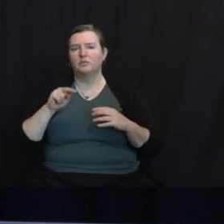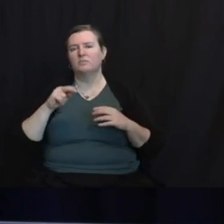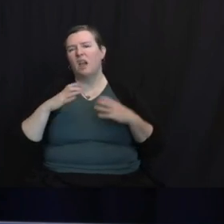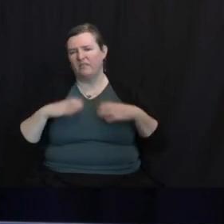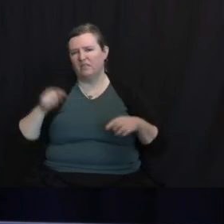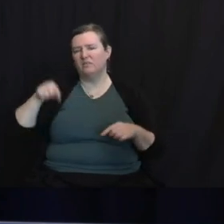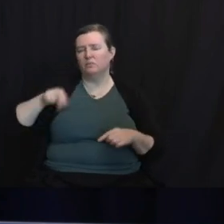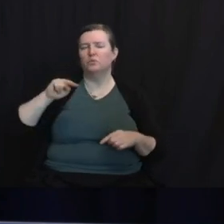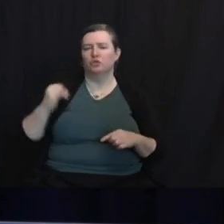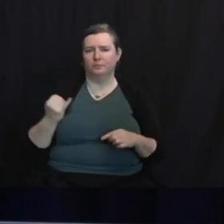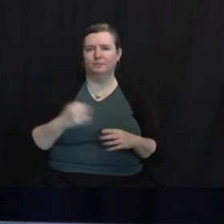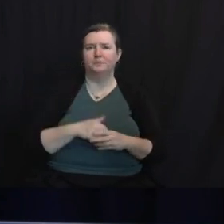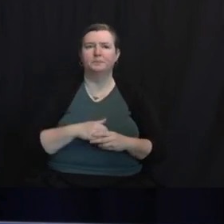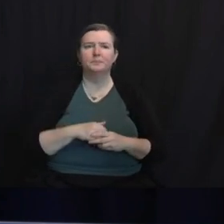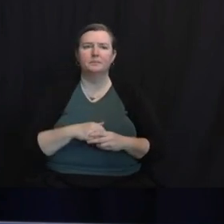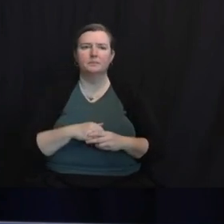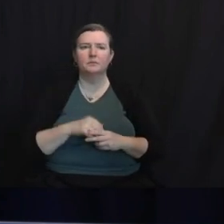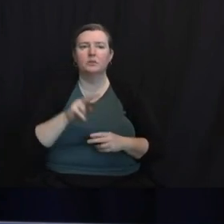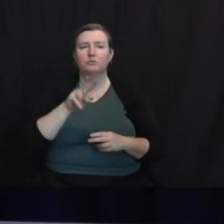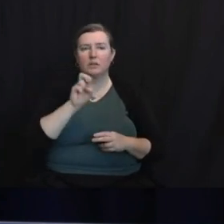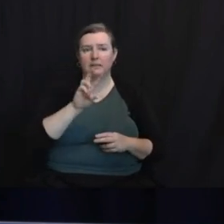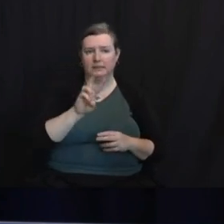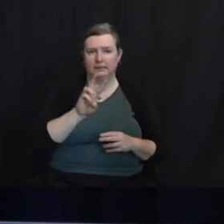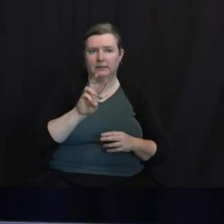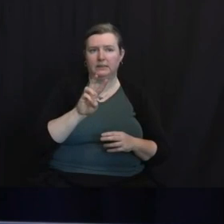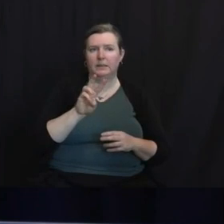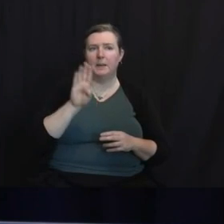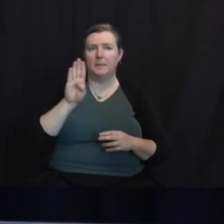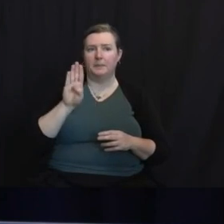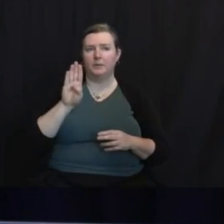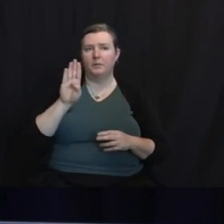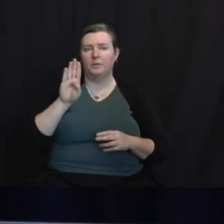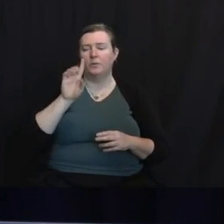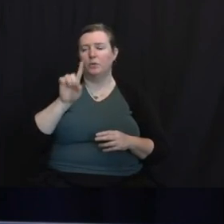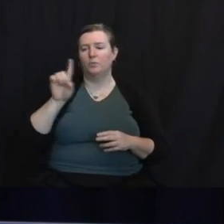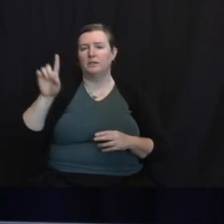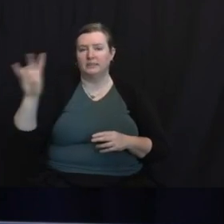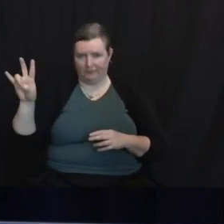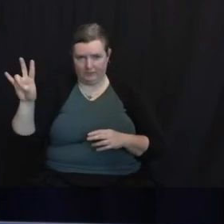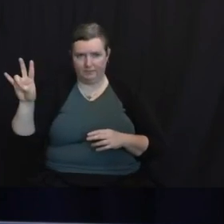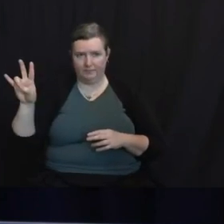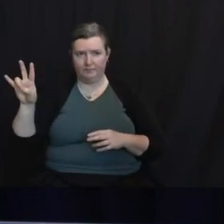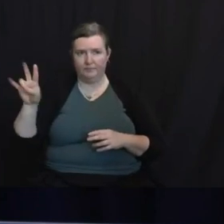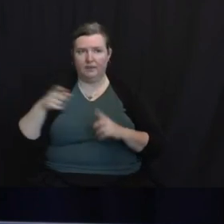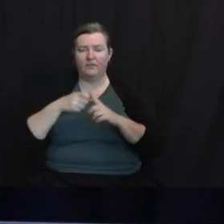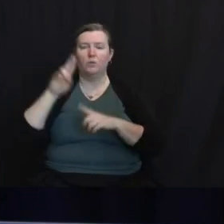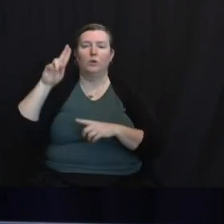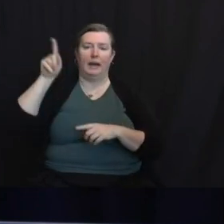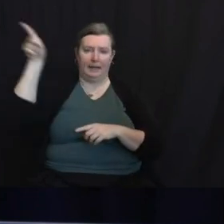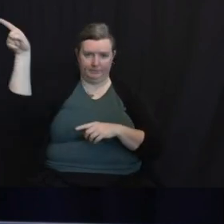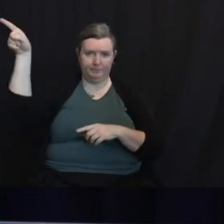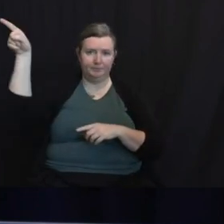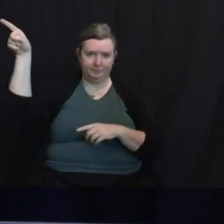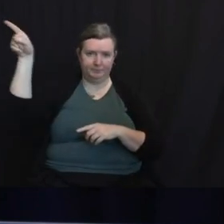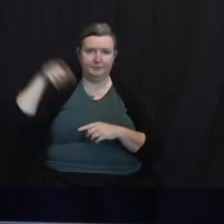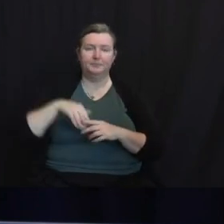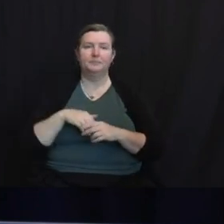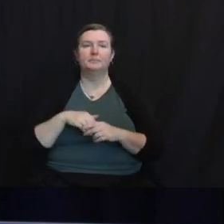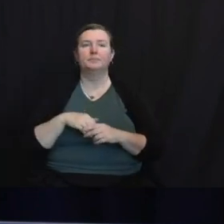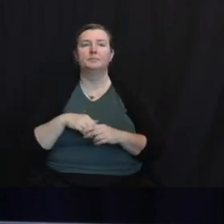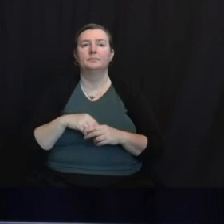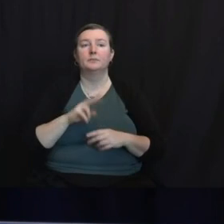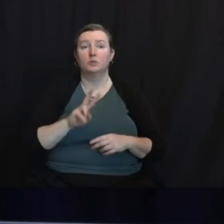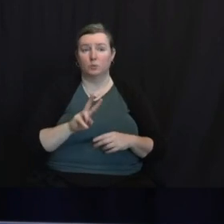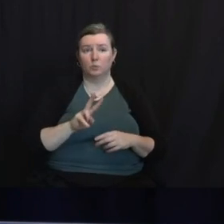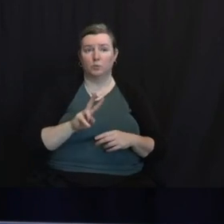206 reports are of the B117 UK variant. We have 2 reports of